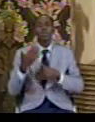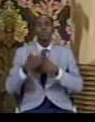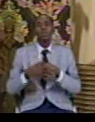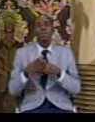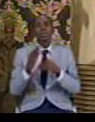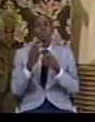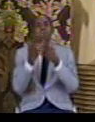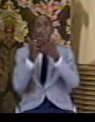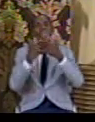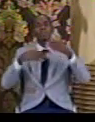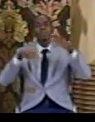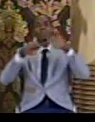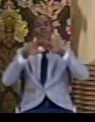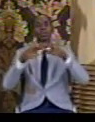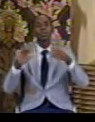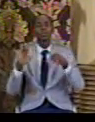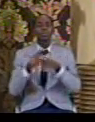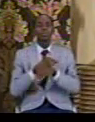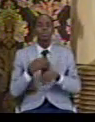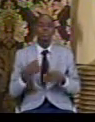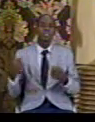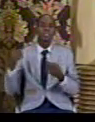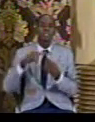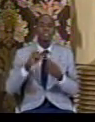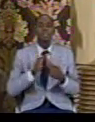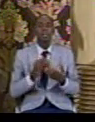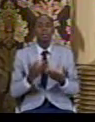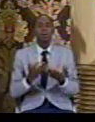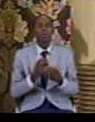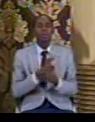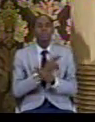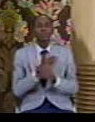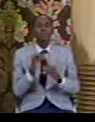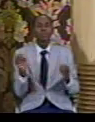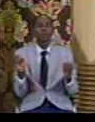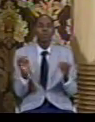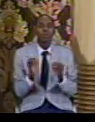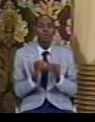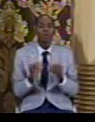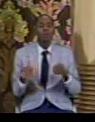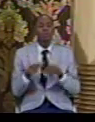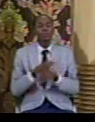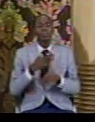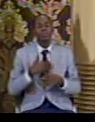Oh, bread of heaven, come feed me till I want no